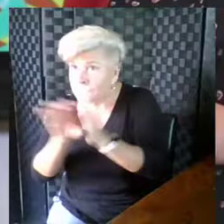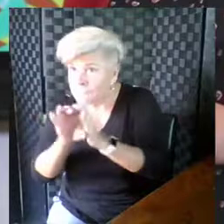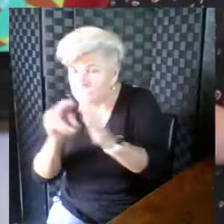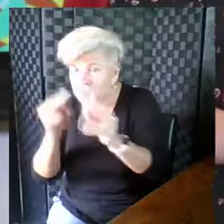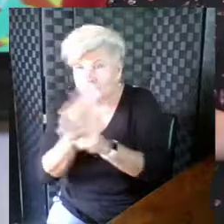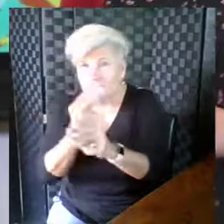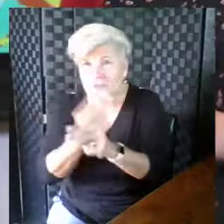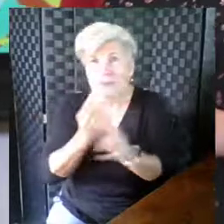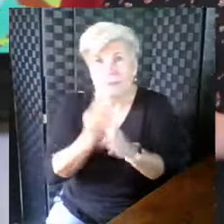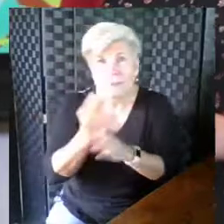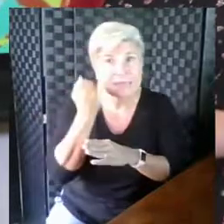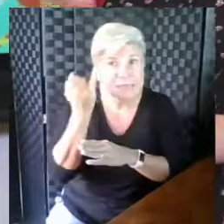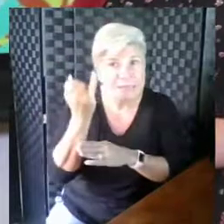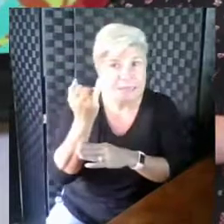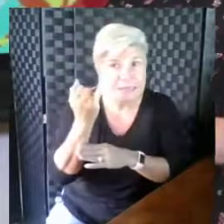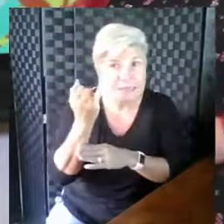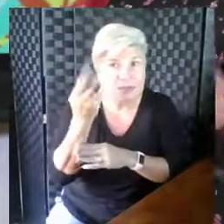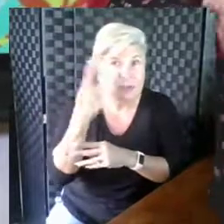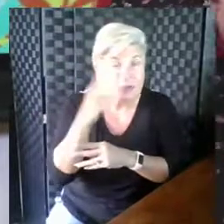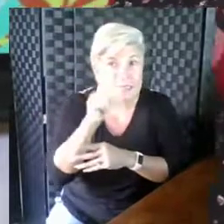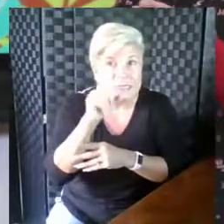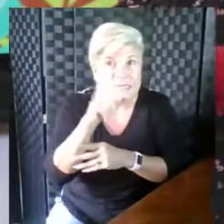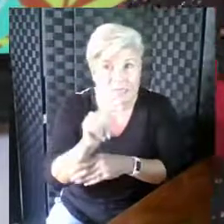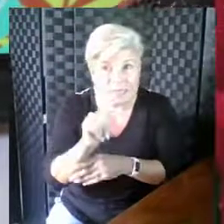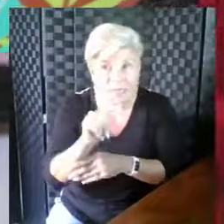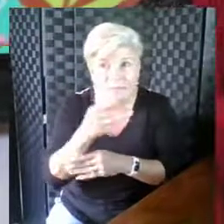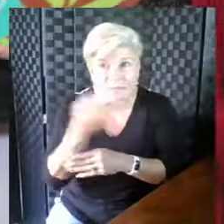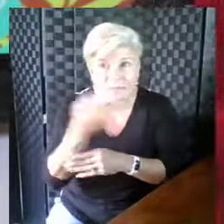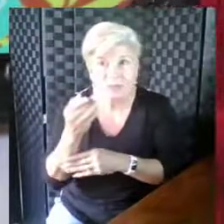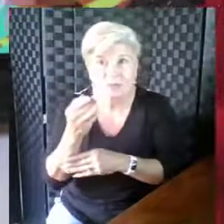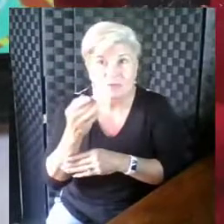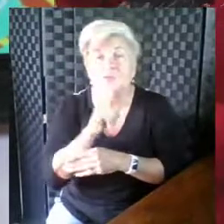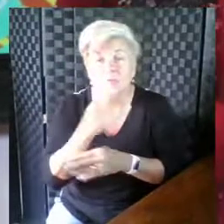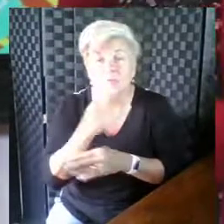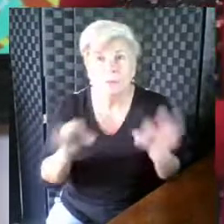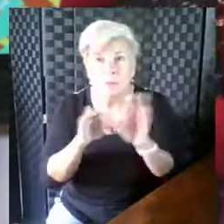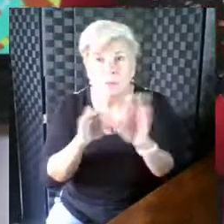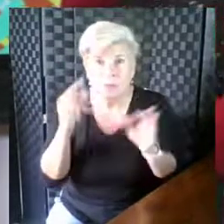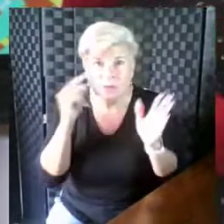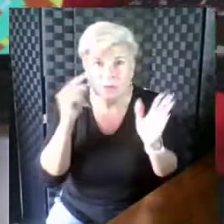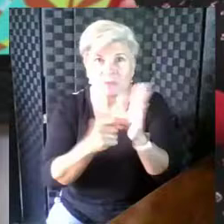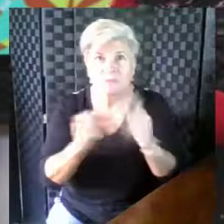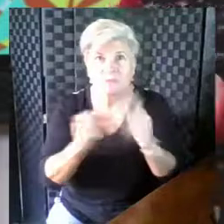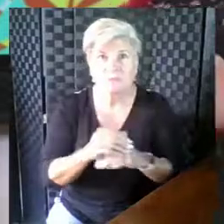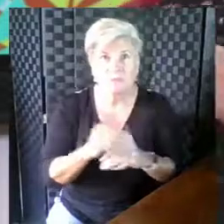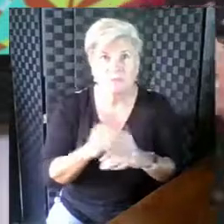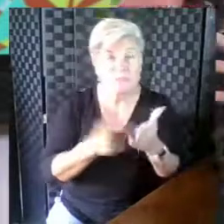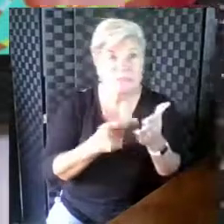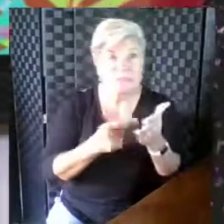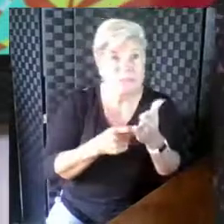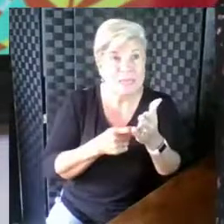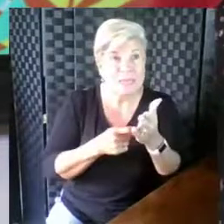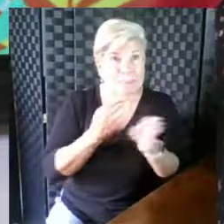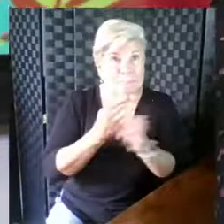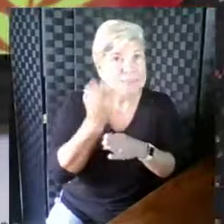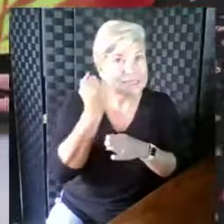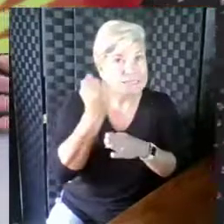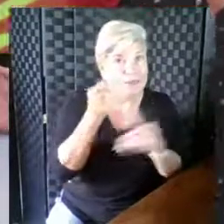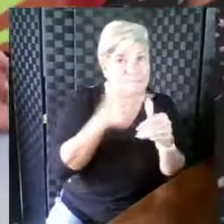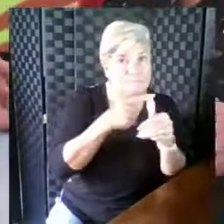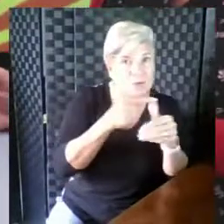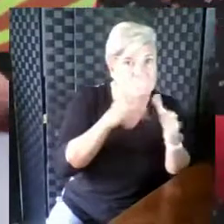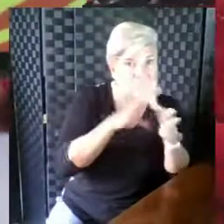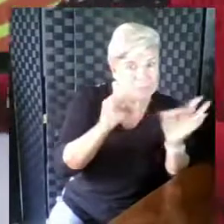for the main idea. So we're looking at those text features. That's why they're really, really important. Sometimes the main idea is in the first or the